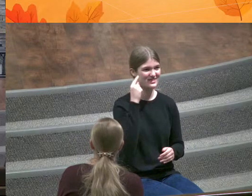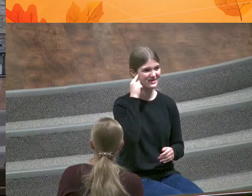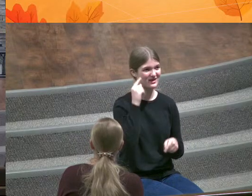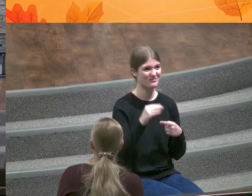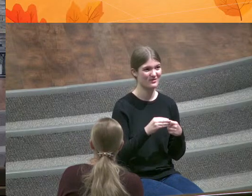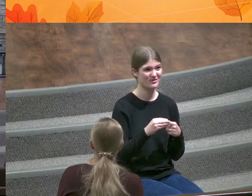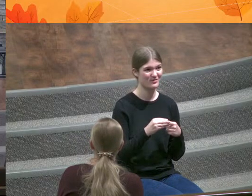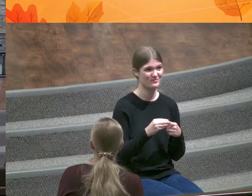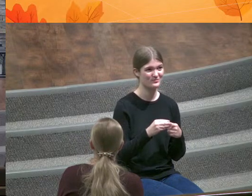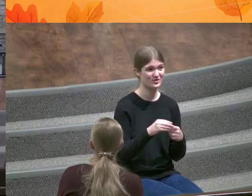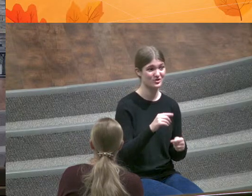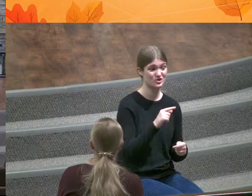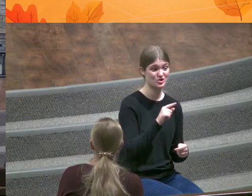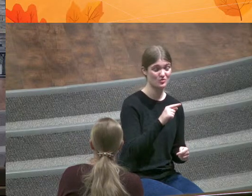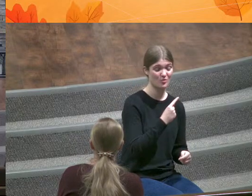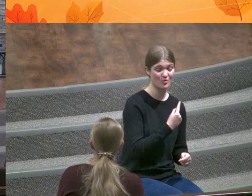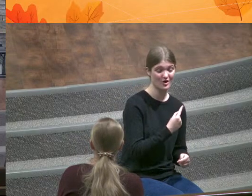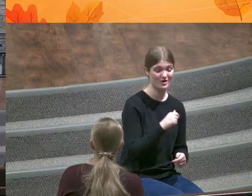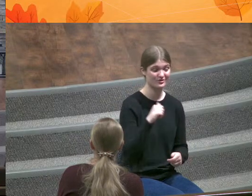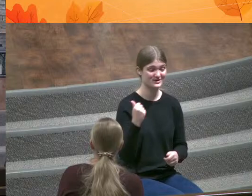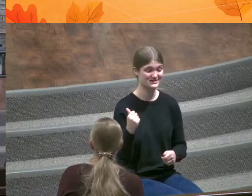knows?